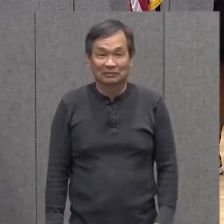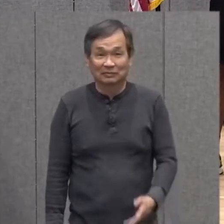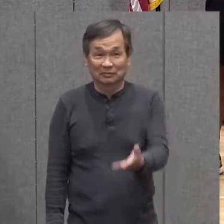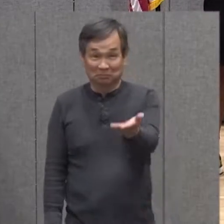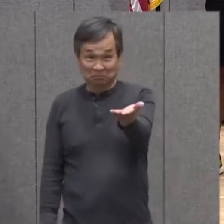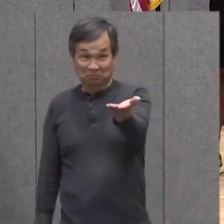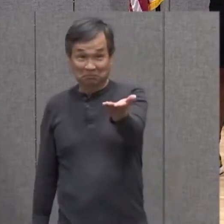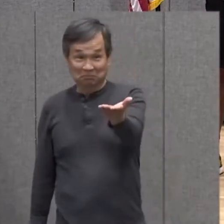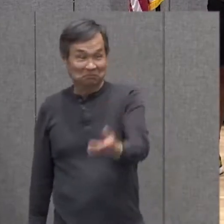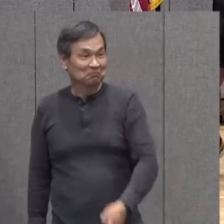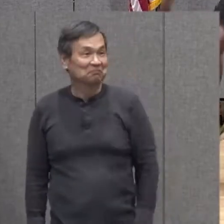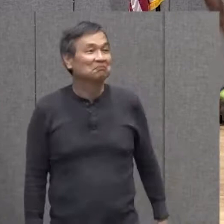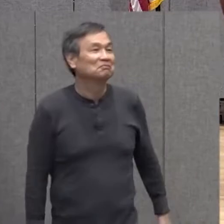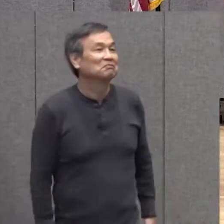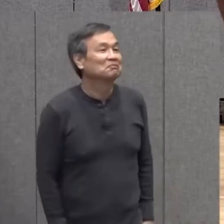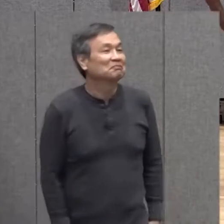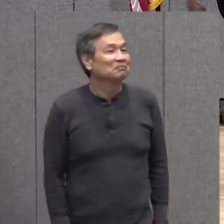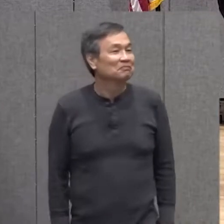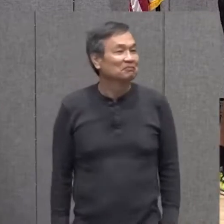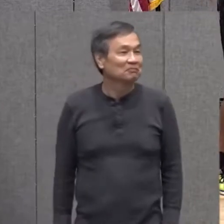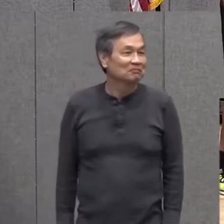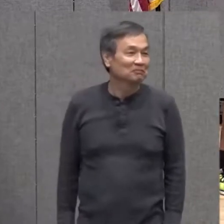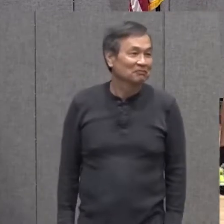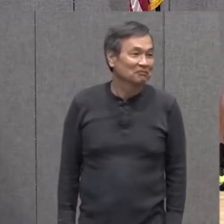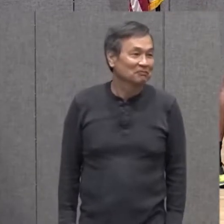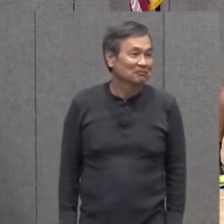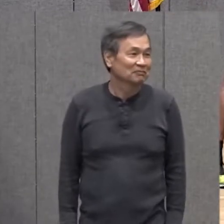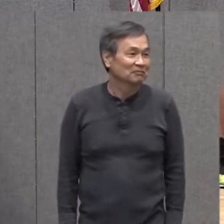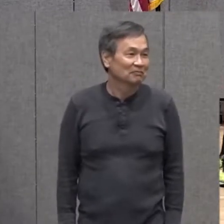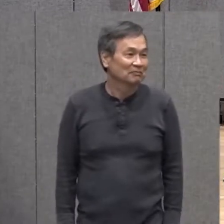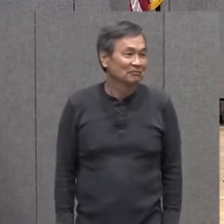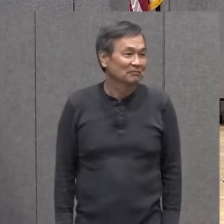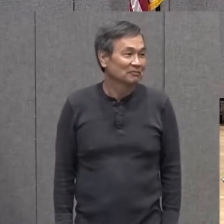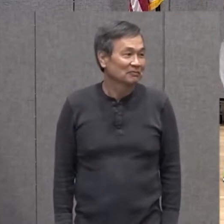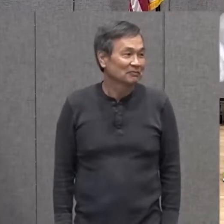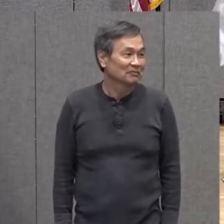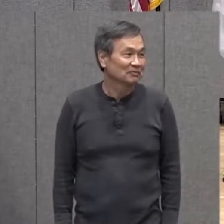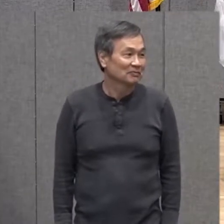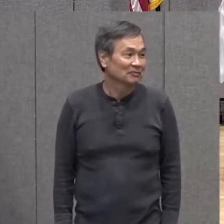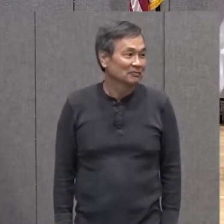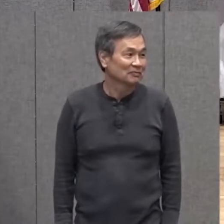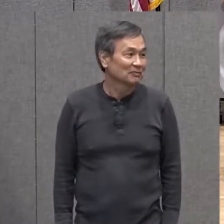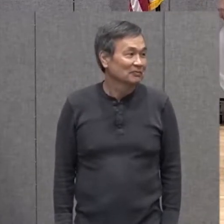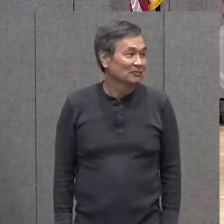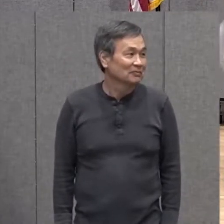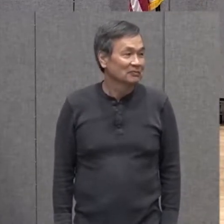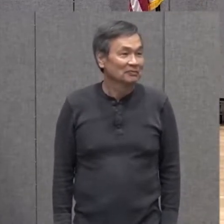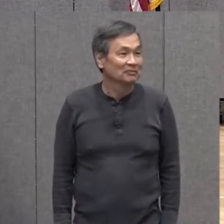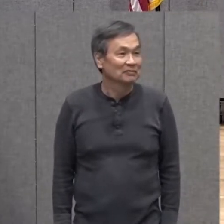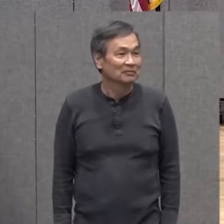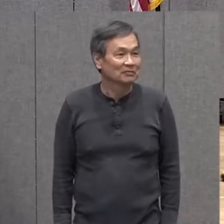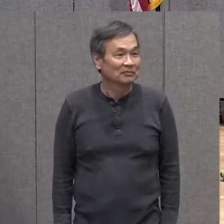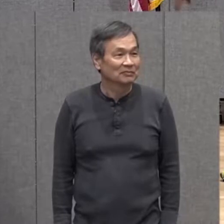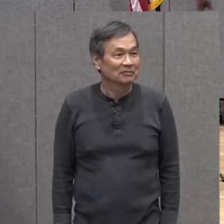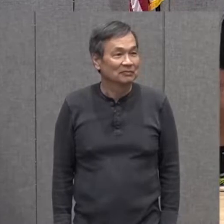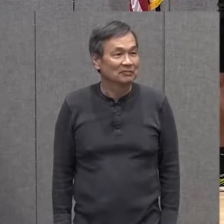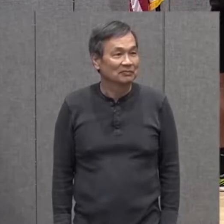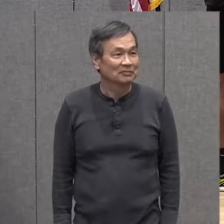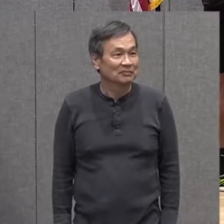de la espalda. Ustedes imagínense qué truco pueden pensar para ganar esa bolsita. Hagan un